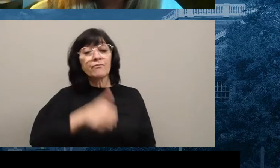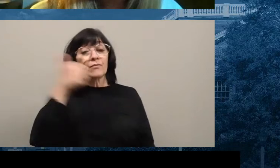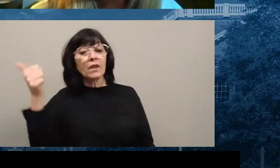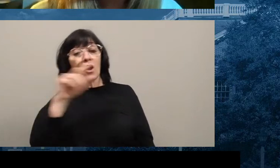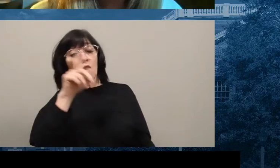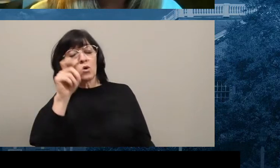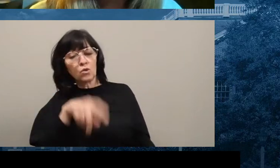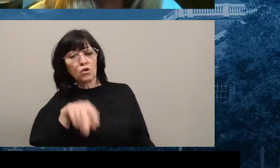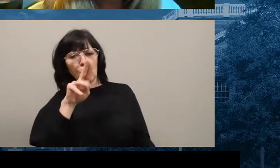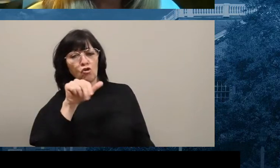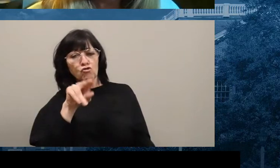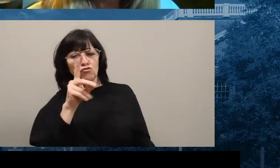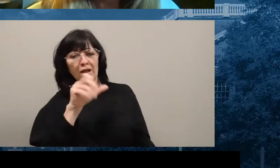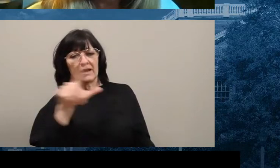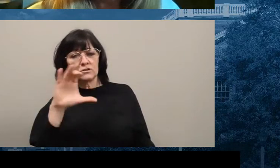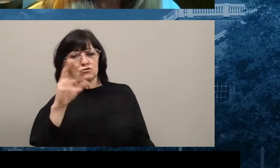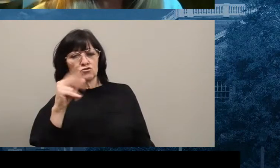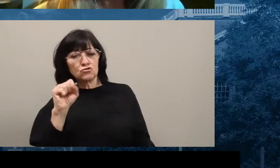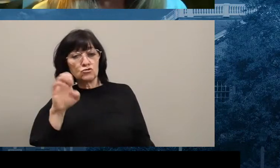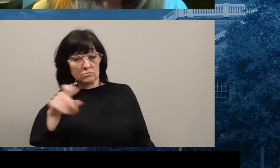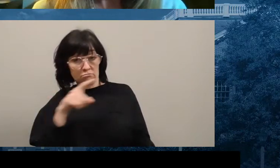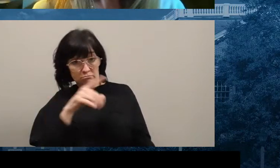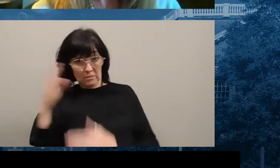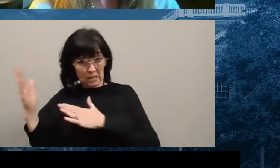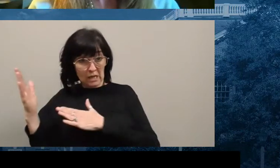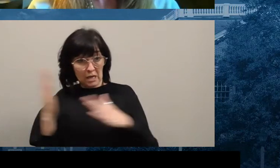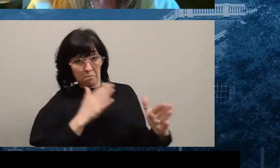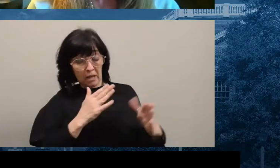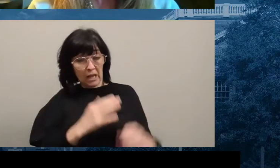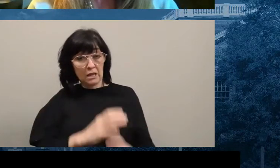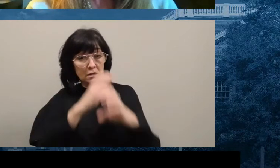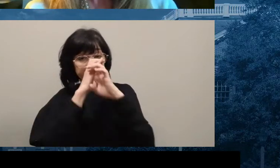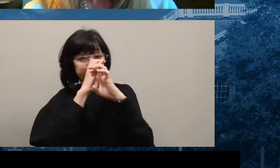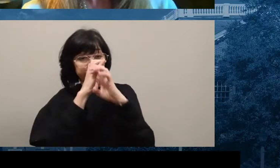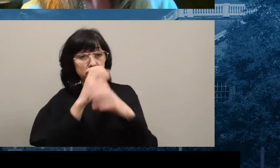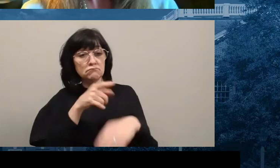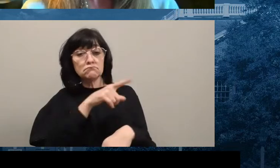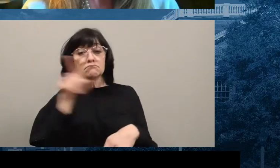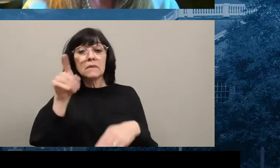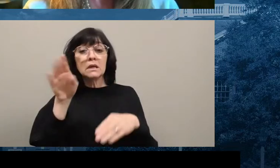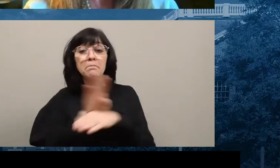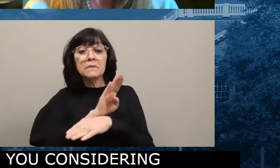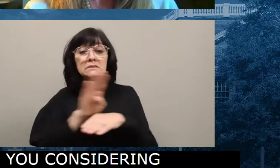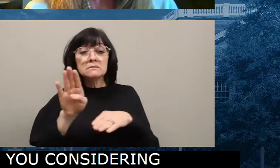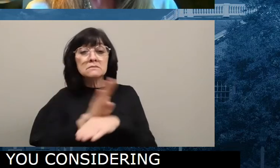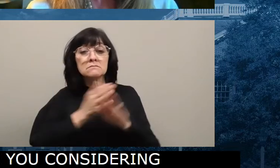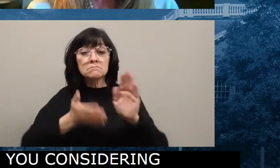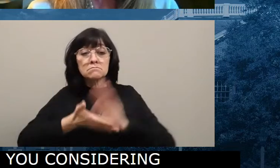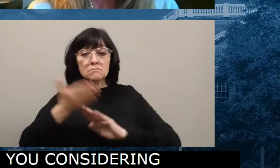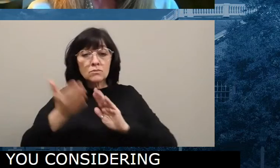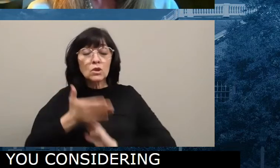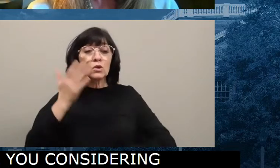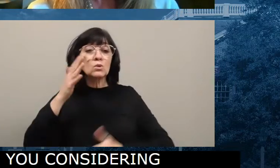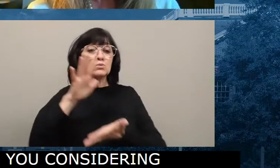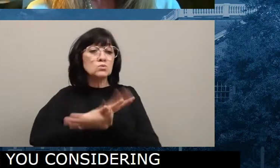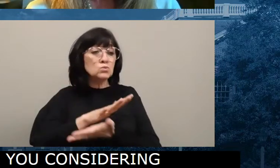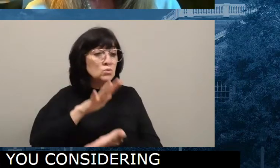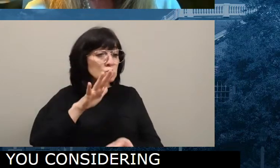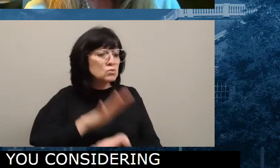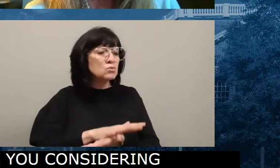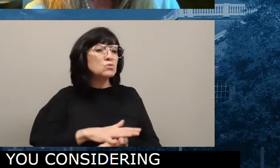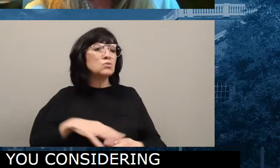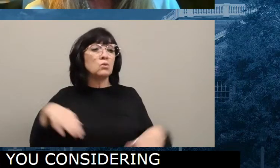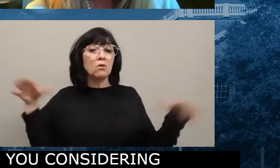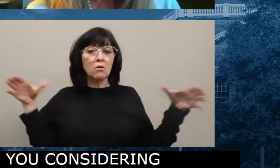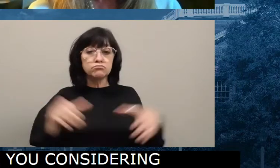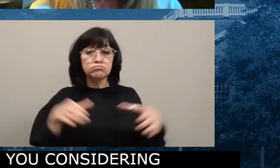Are you considering tightening back down with COVID-19 restrictions on business operations, schools, and gatherings, given that Delaware is among the